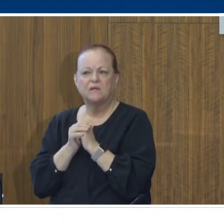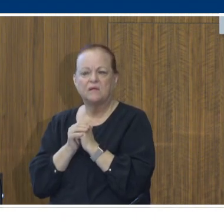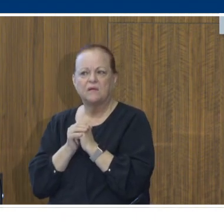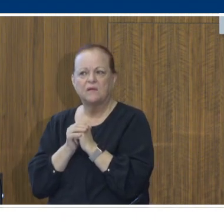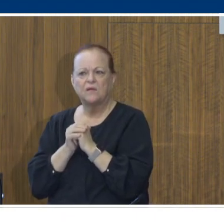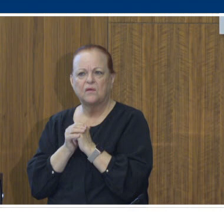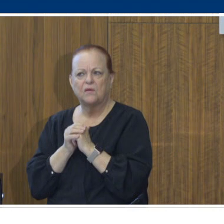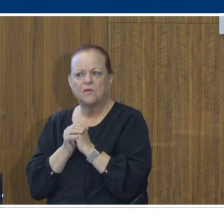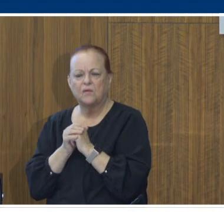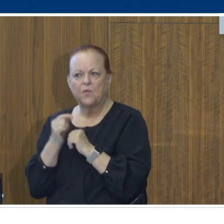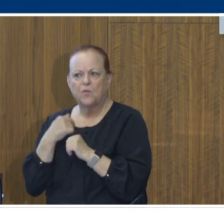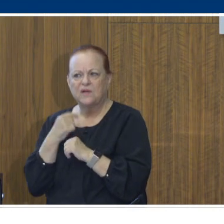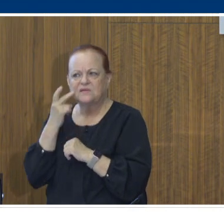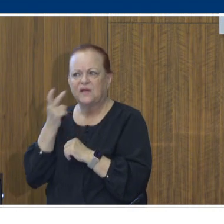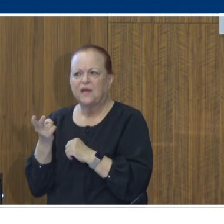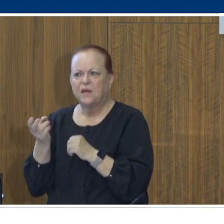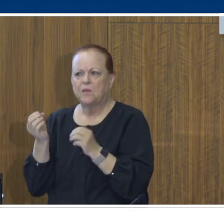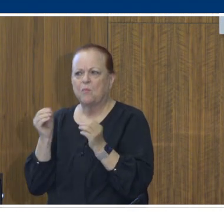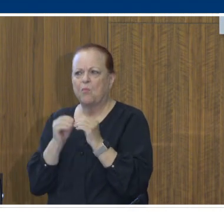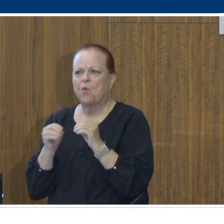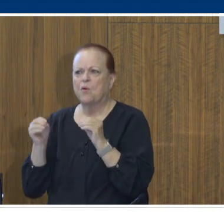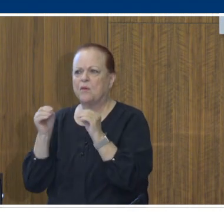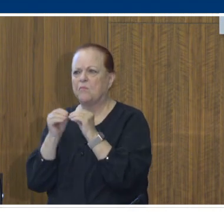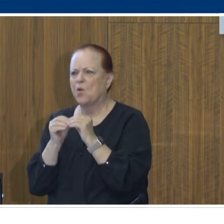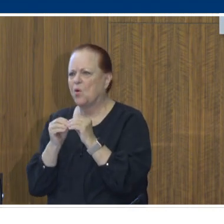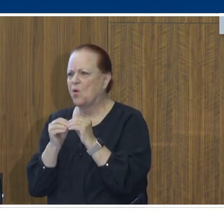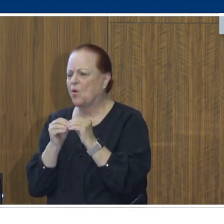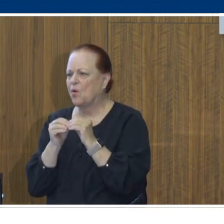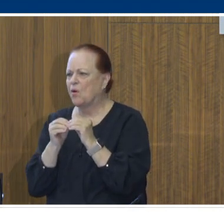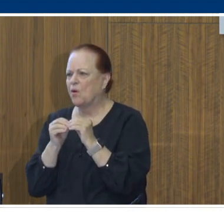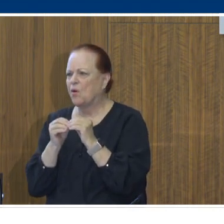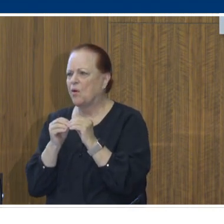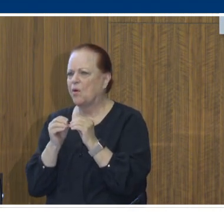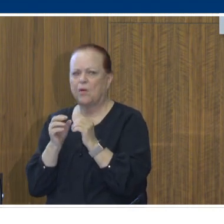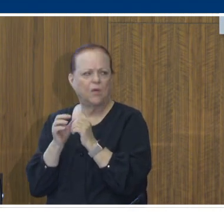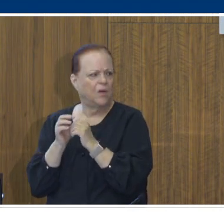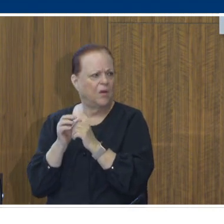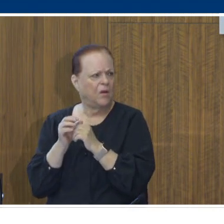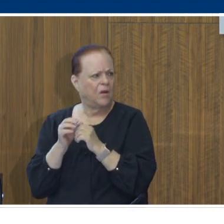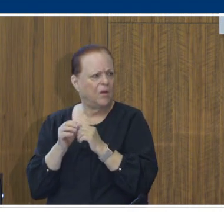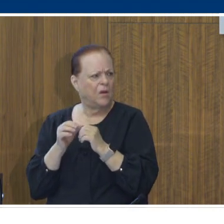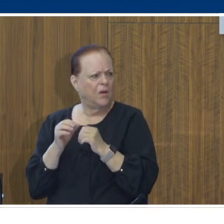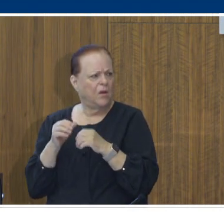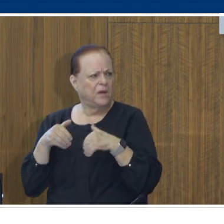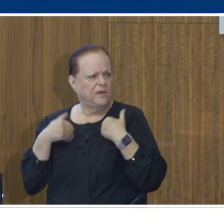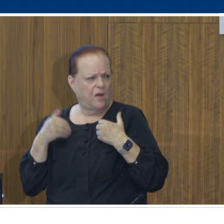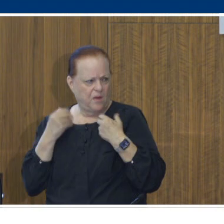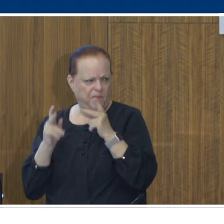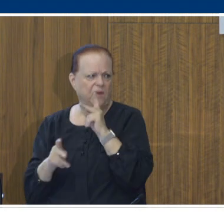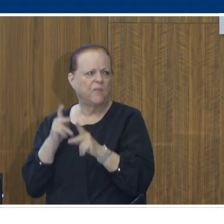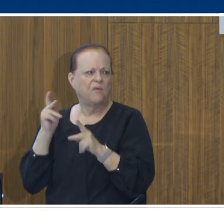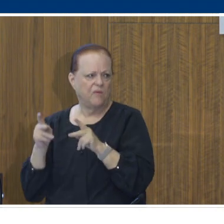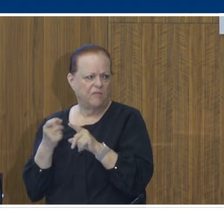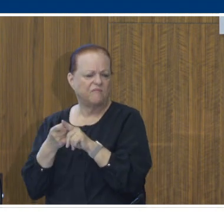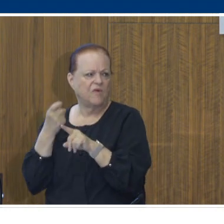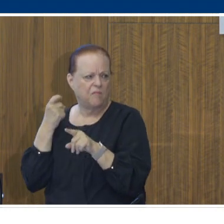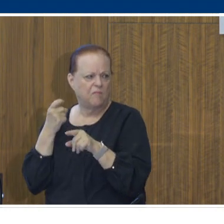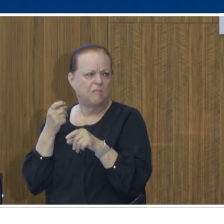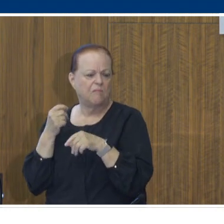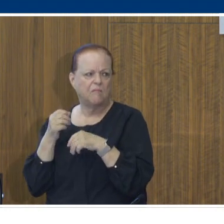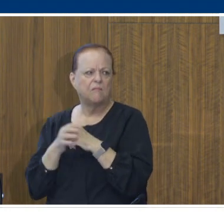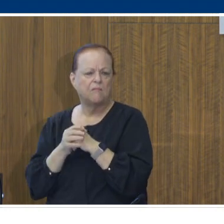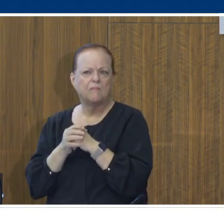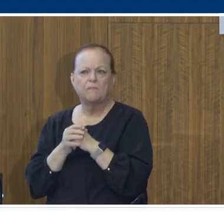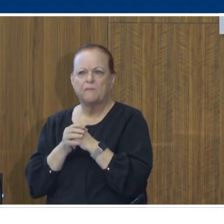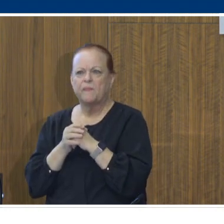we are seeing more and more young folks from the large student populations within these communities of UCI, IBC, OCC, and